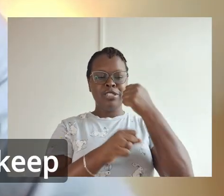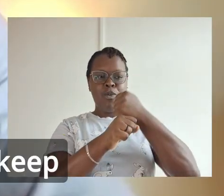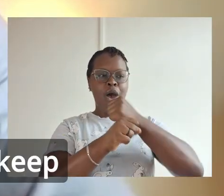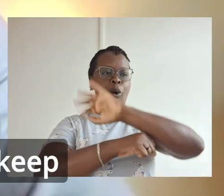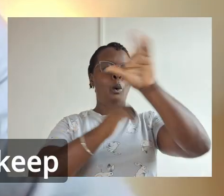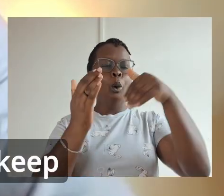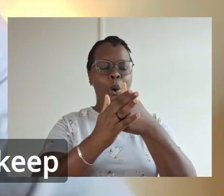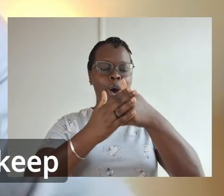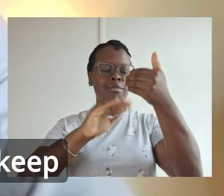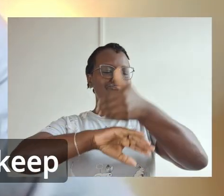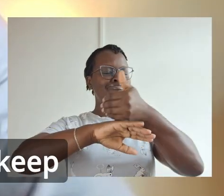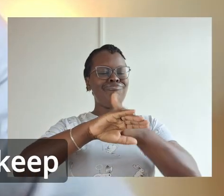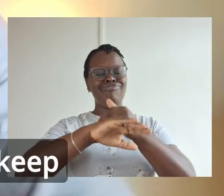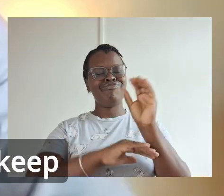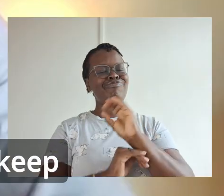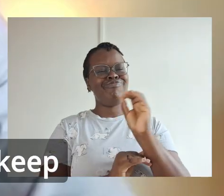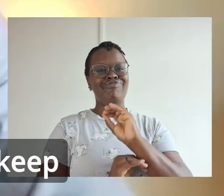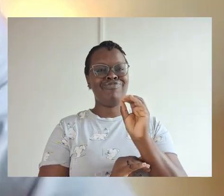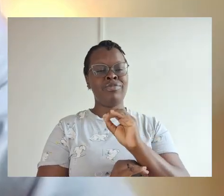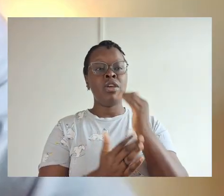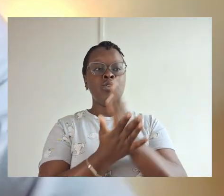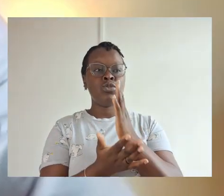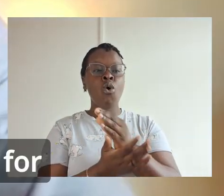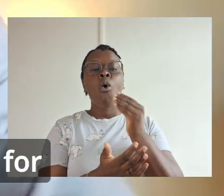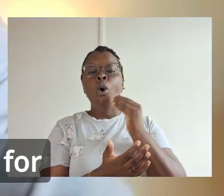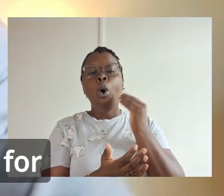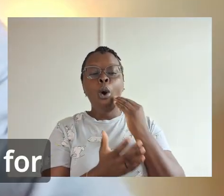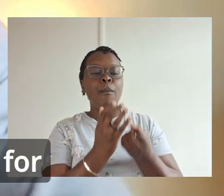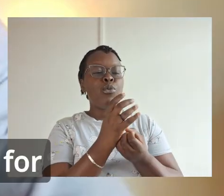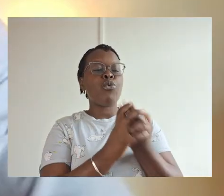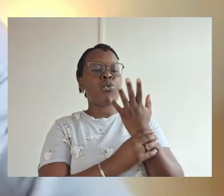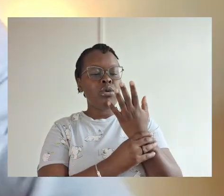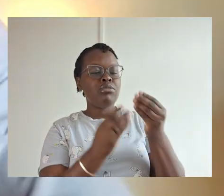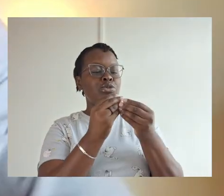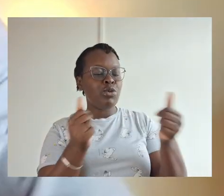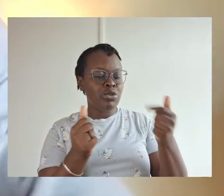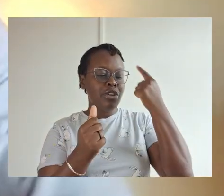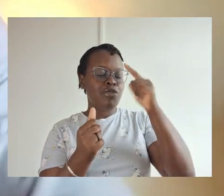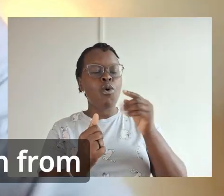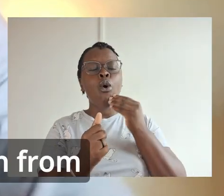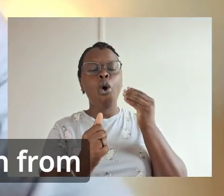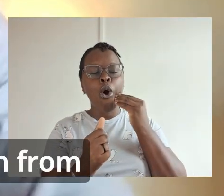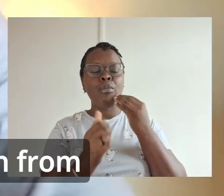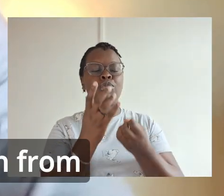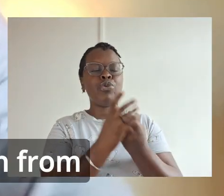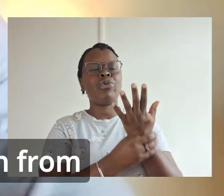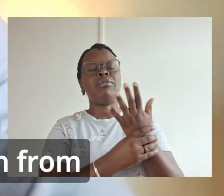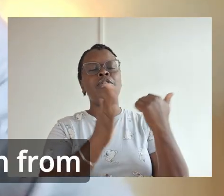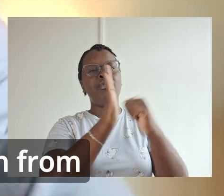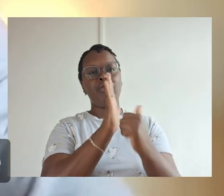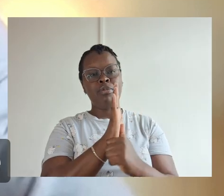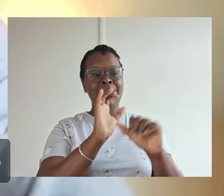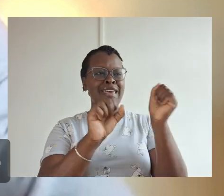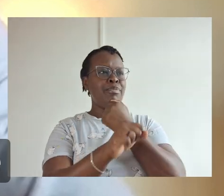For example, if we try to, I always keep saying homegrown problem for homegrown solutions. Like you can't import an